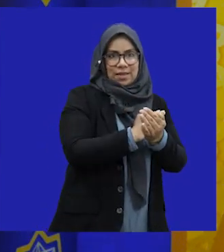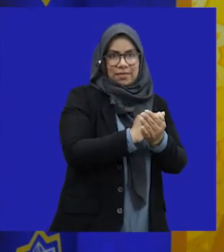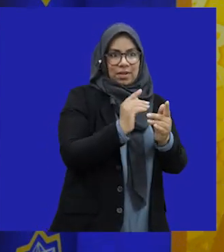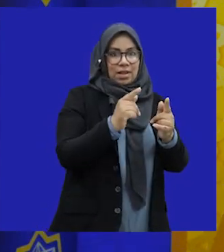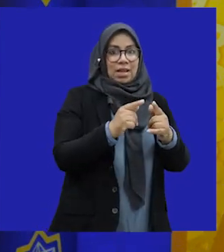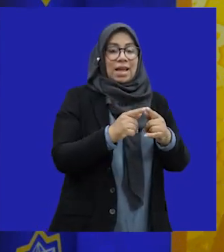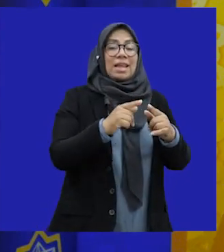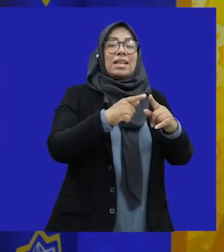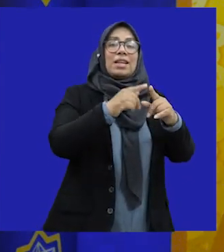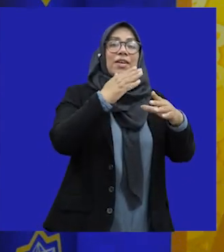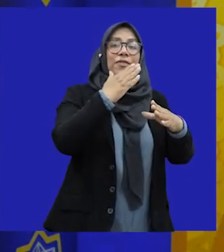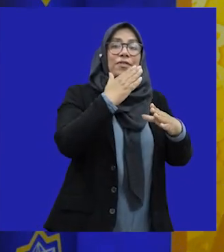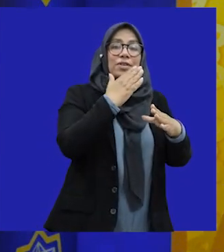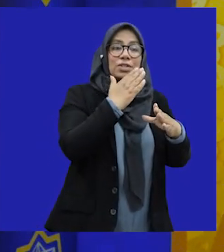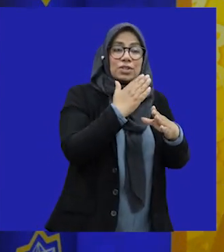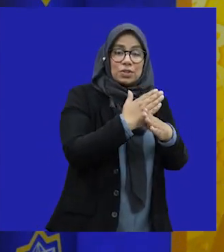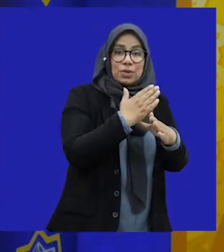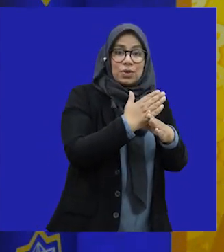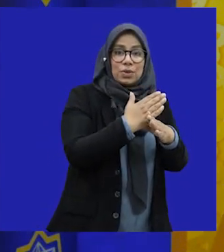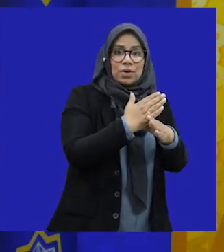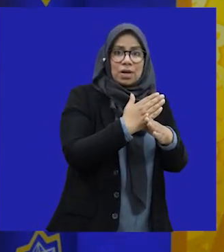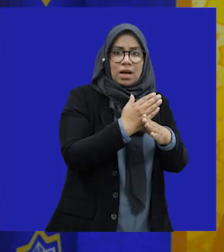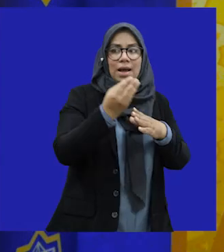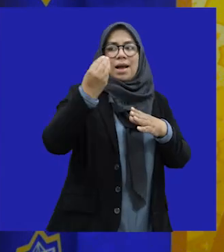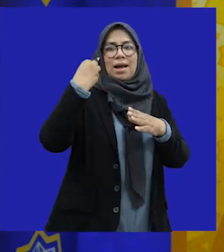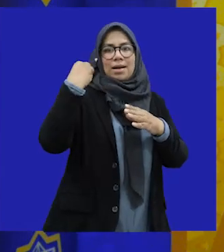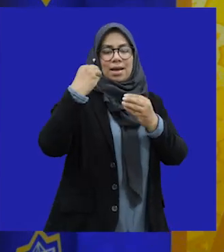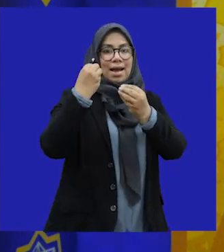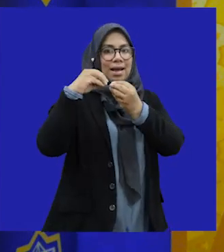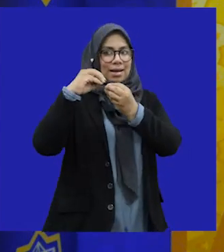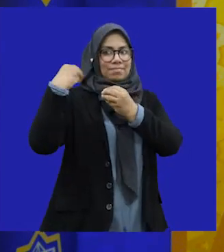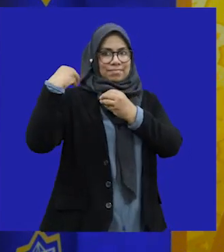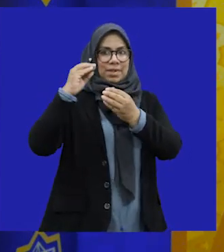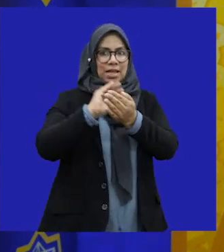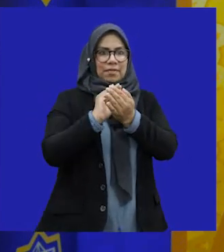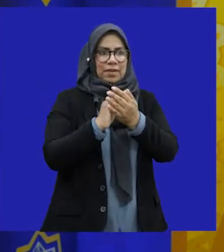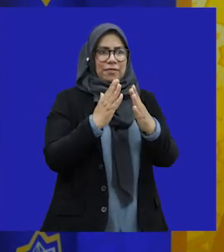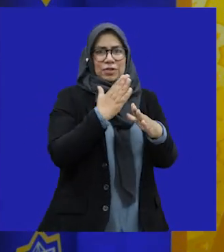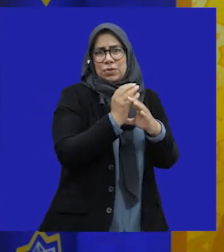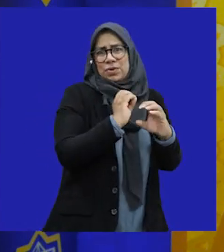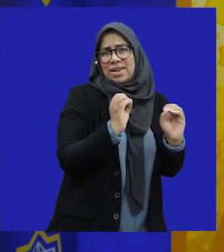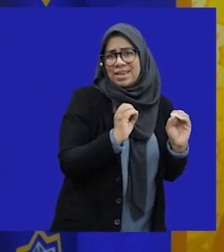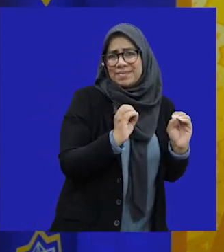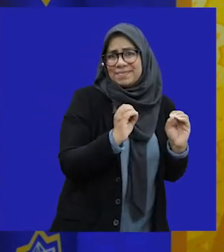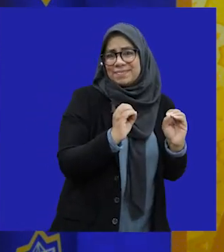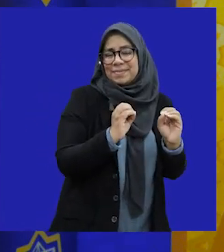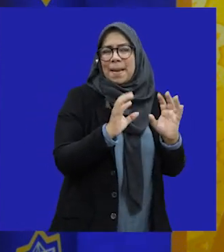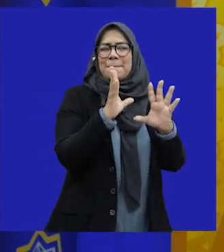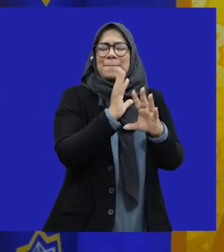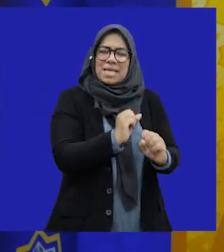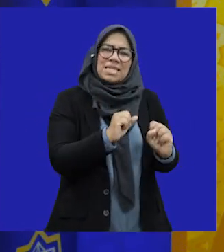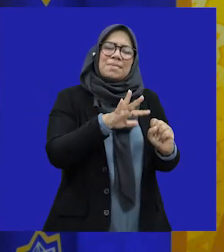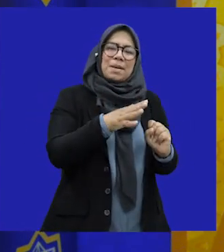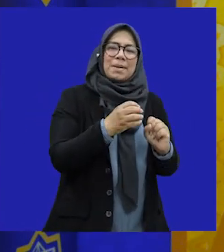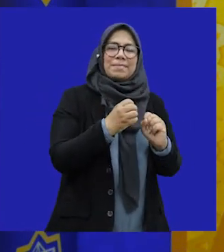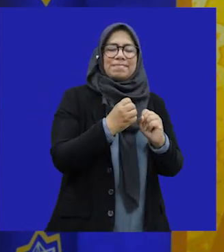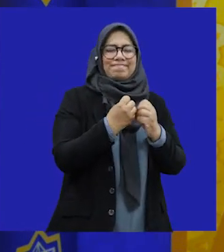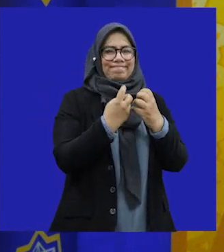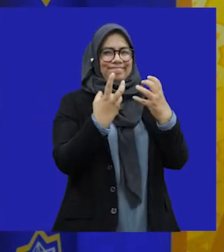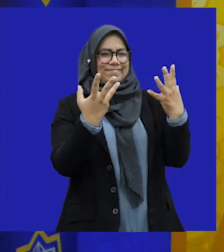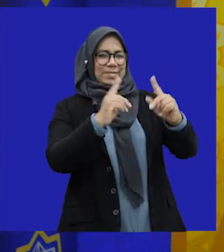a lot of things that we will be diving into next. But mind you, voluntary